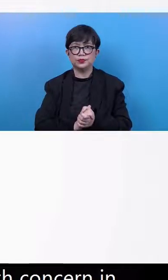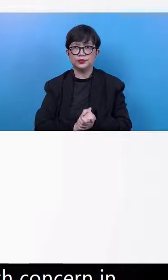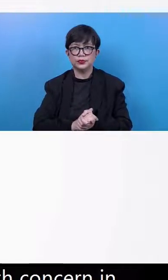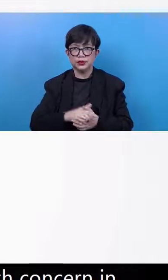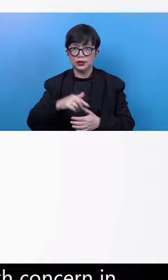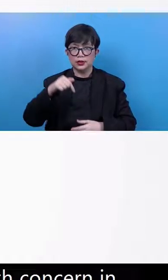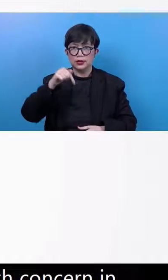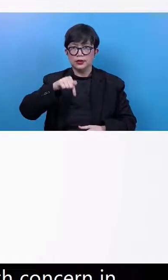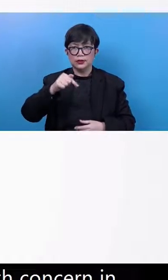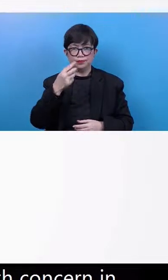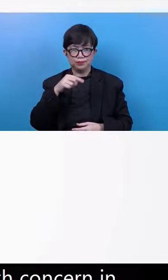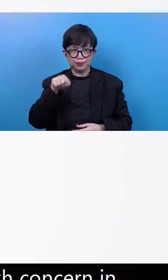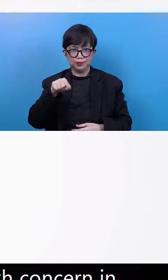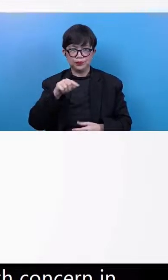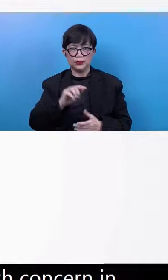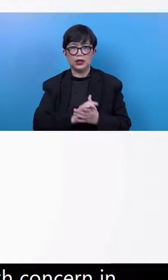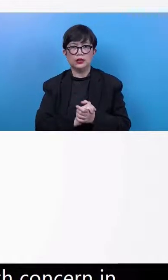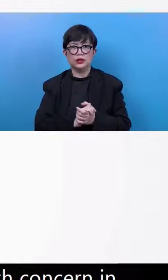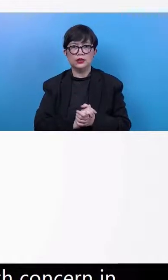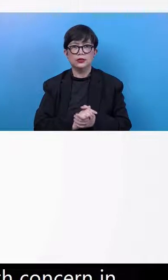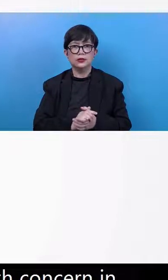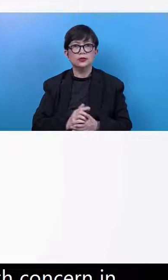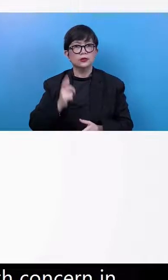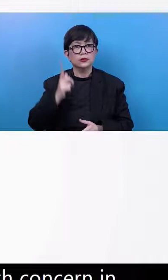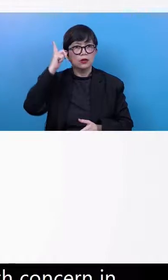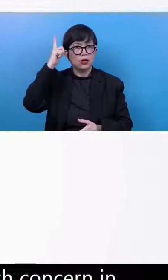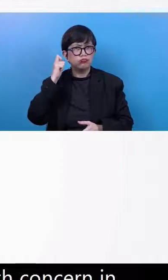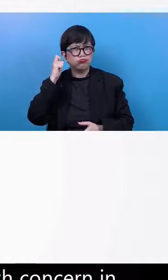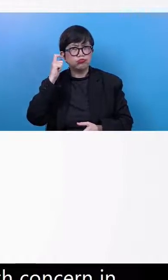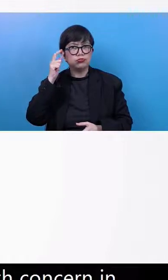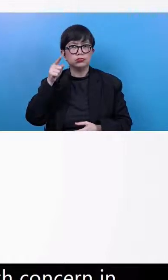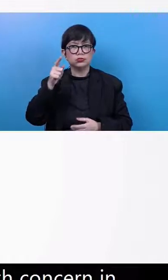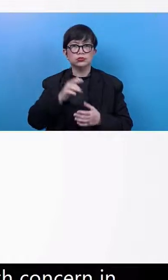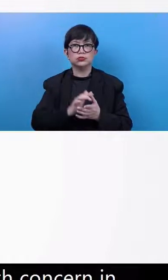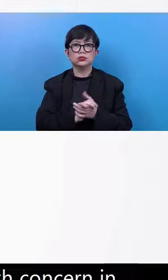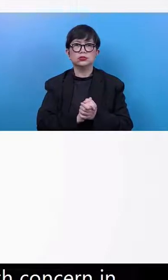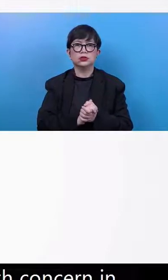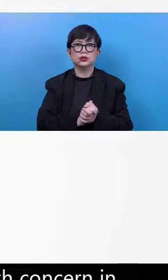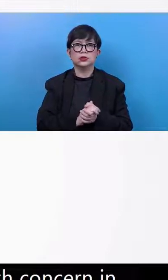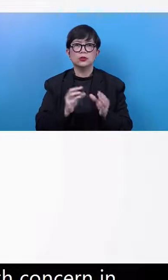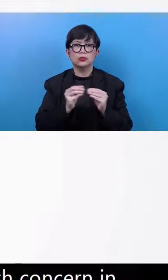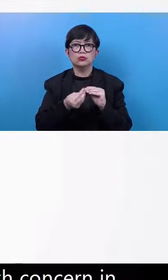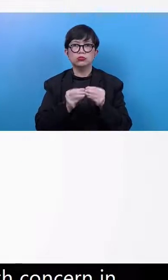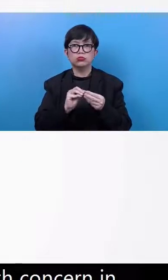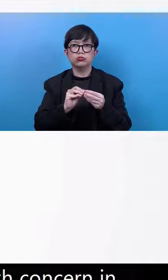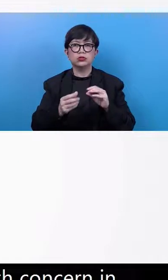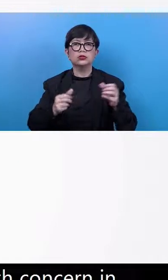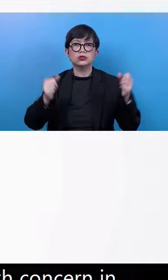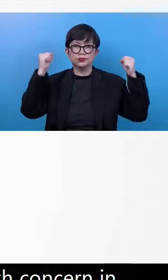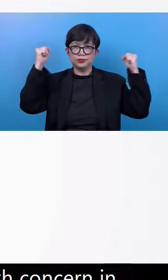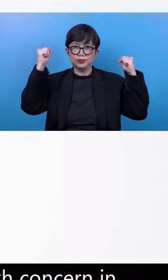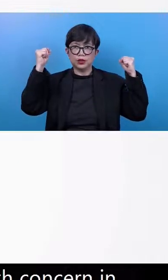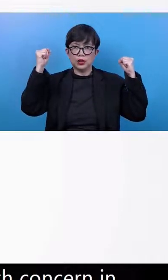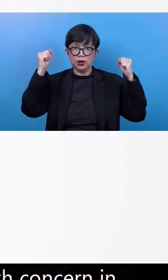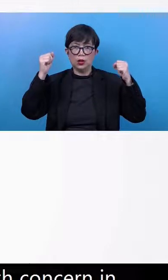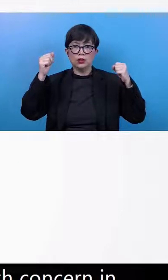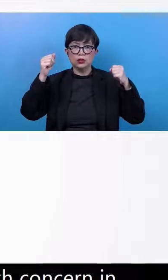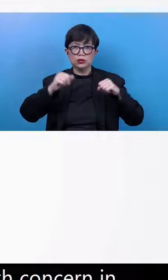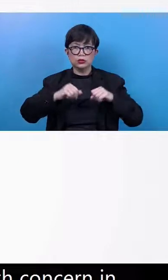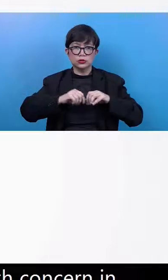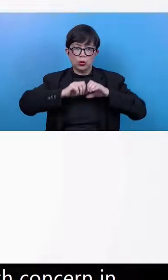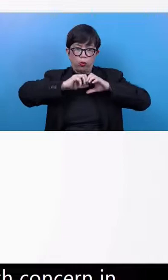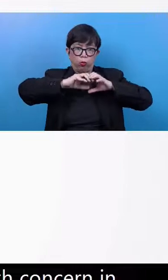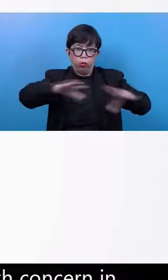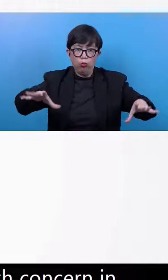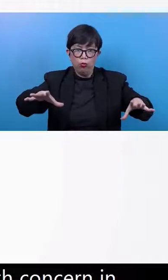part of the world, and it quickly spread globally. And it multiplied from a health challenge into a global economic